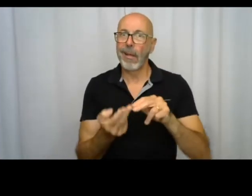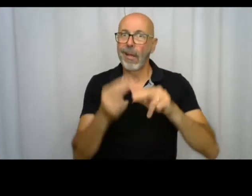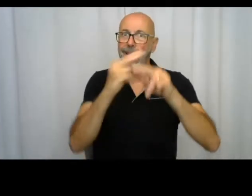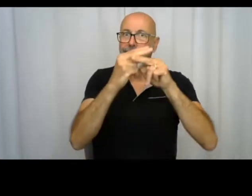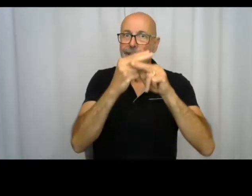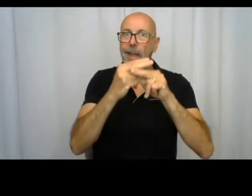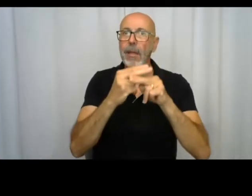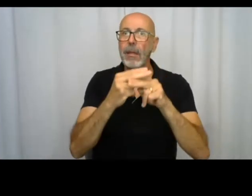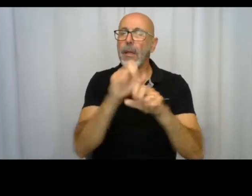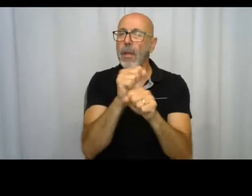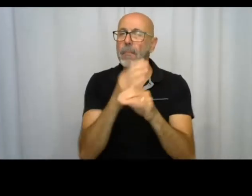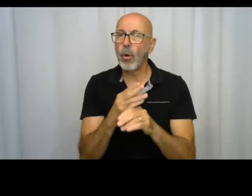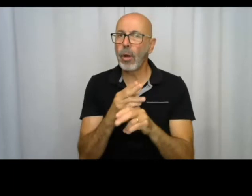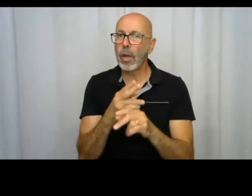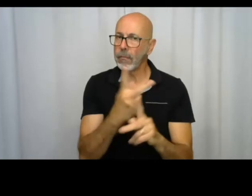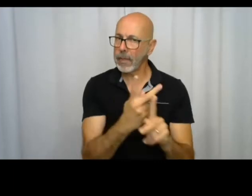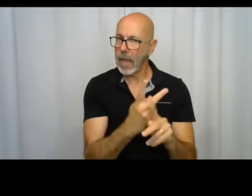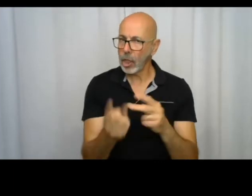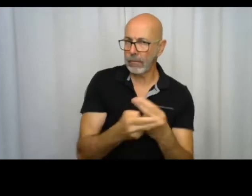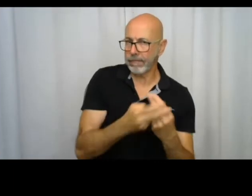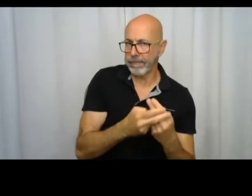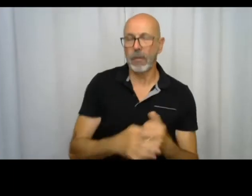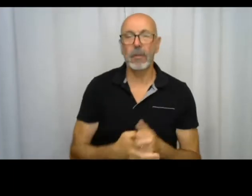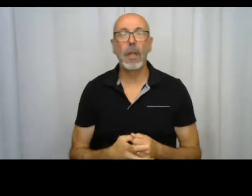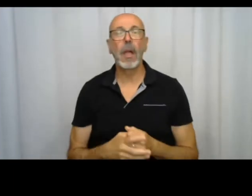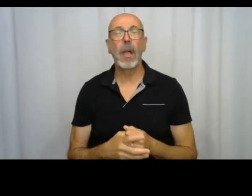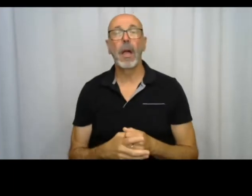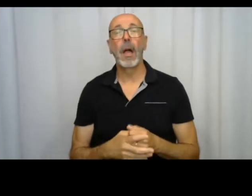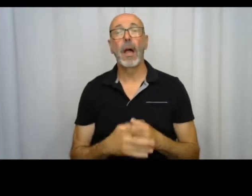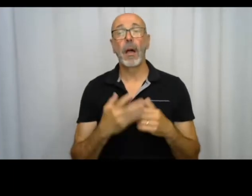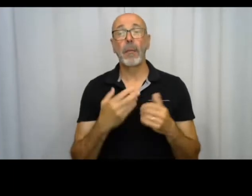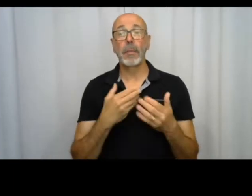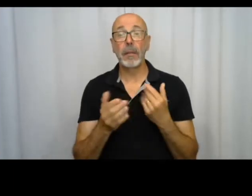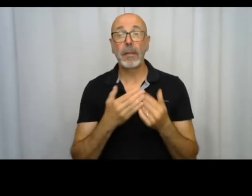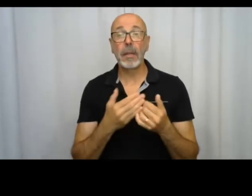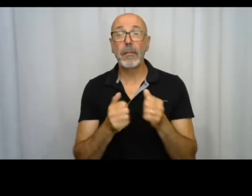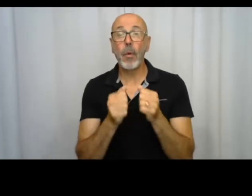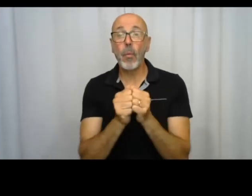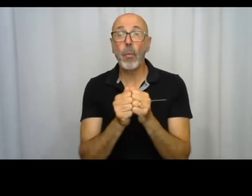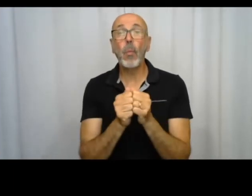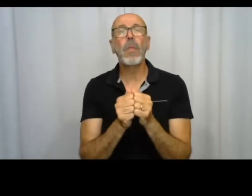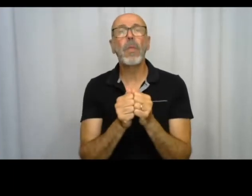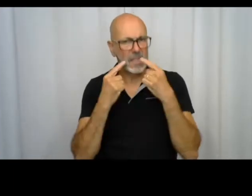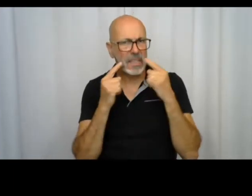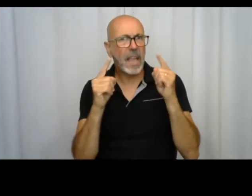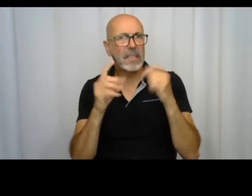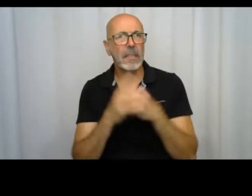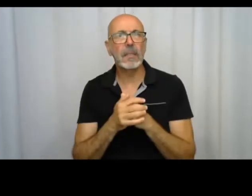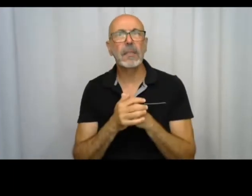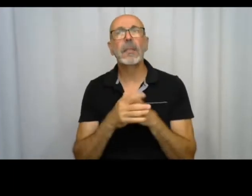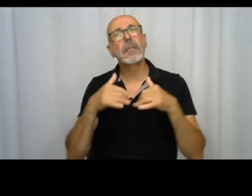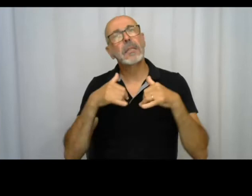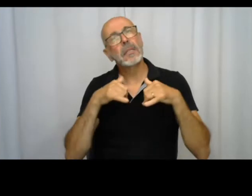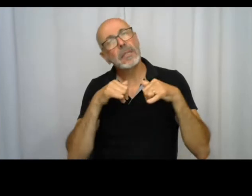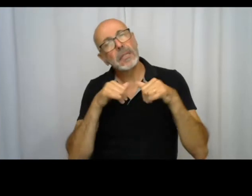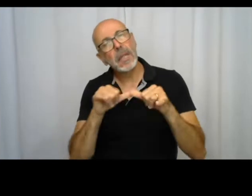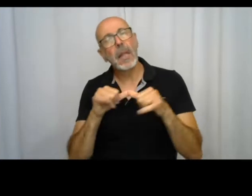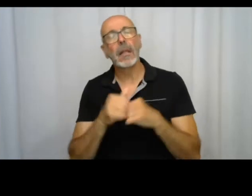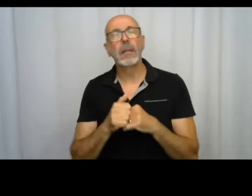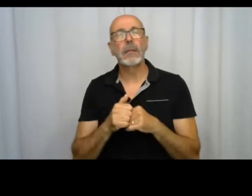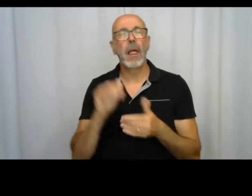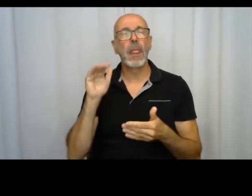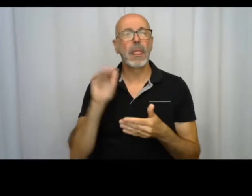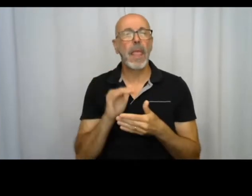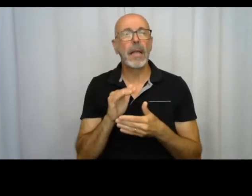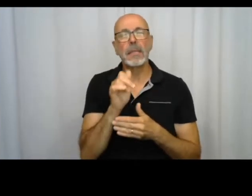But unfortunately, even with some of the successes, there are still less than